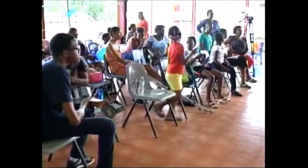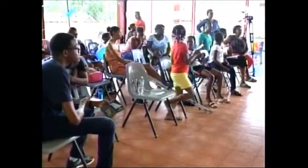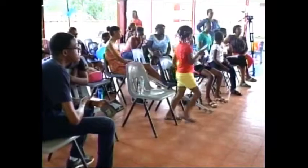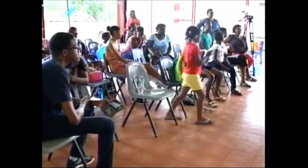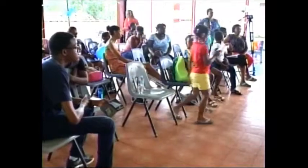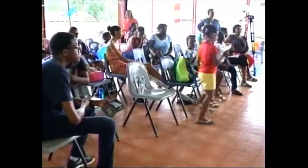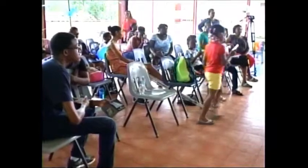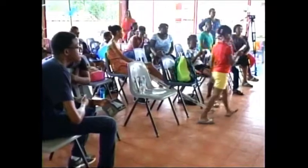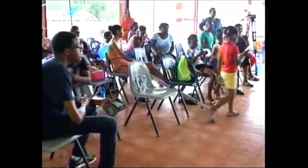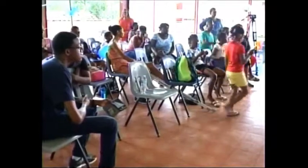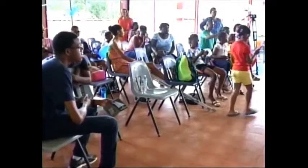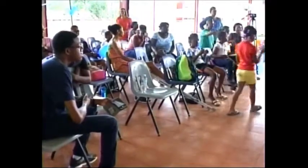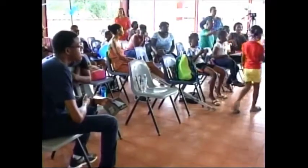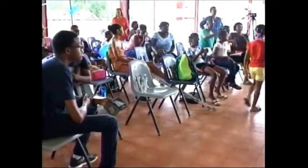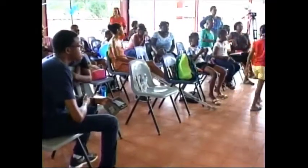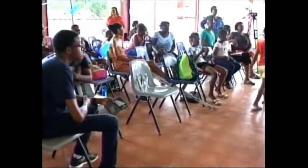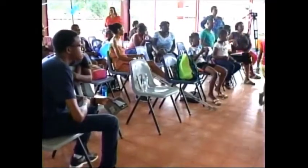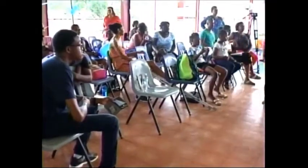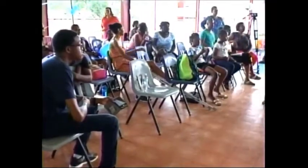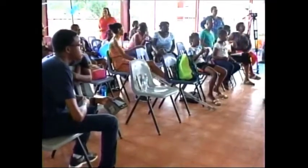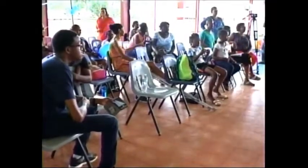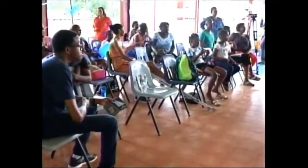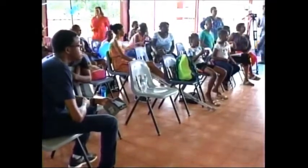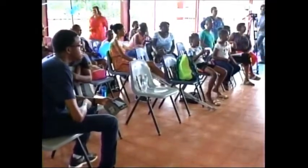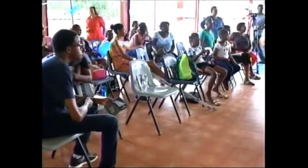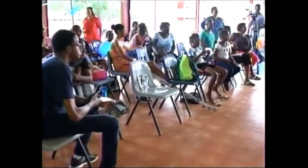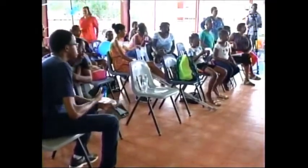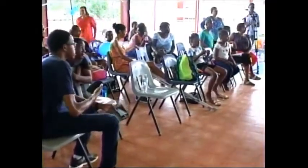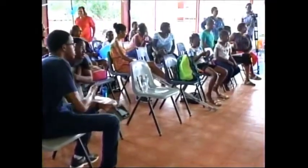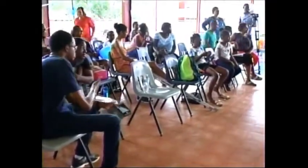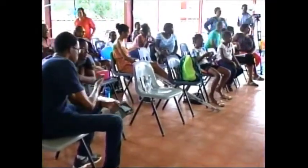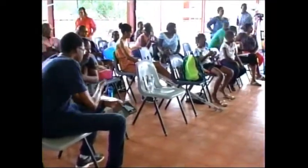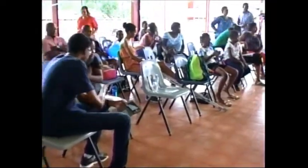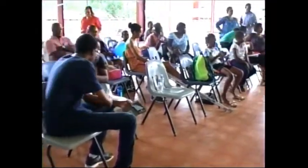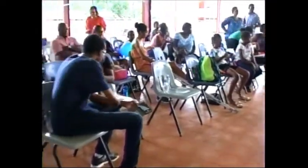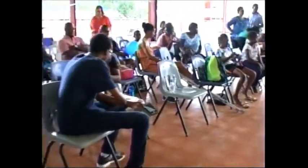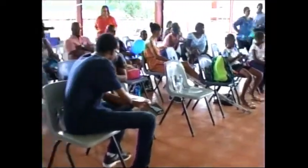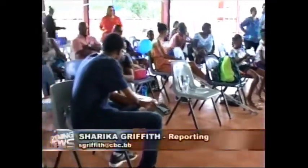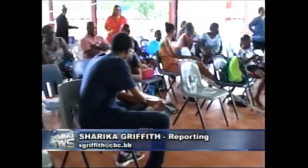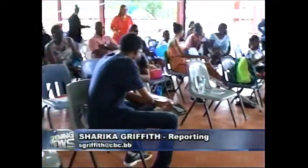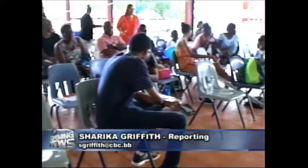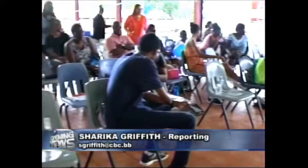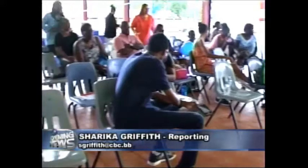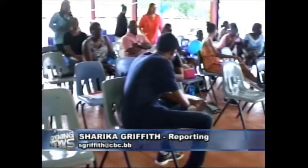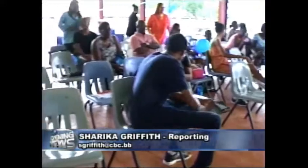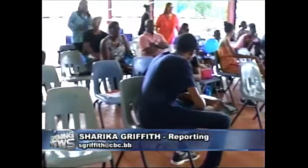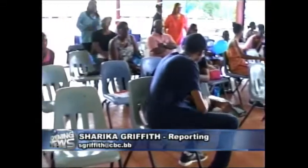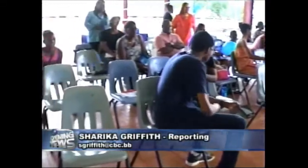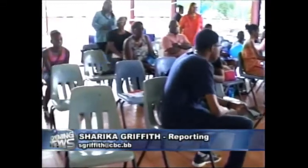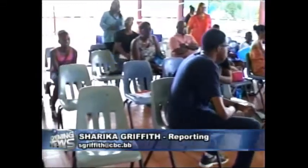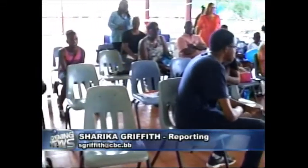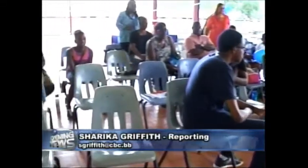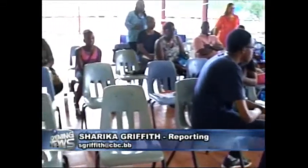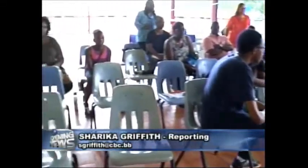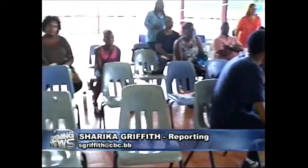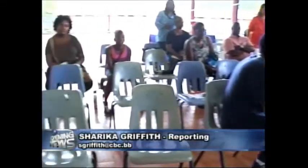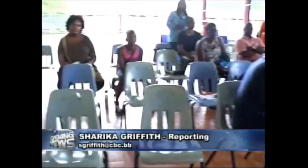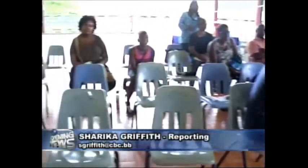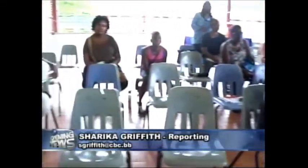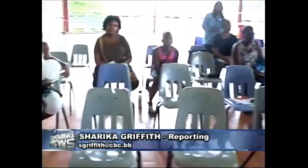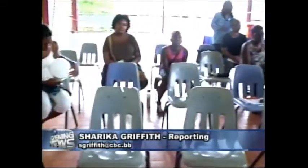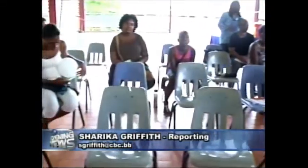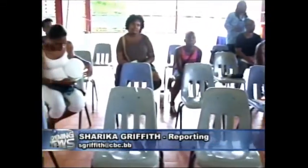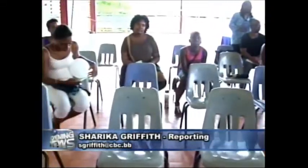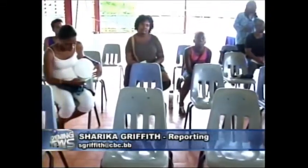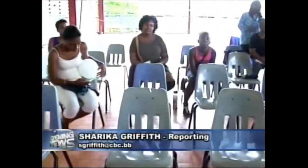At 19 years old, Asha Warner has been living with diabetes for the past 16 years. He's also been attending Camp Pride for over